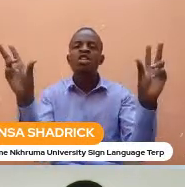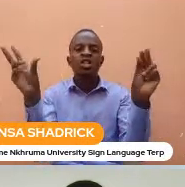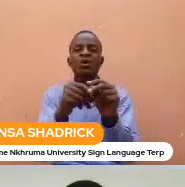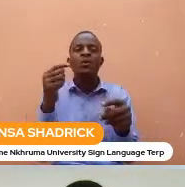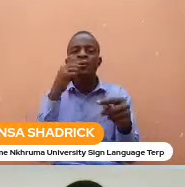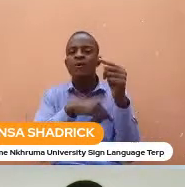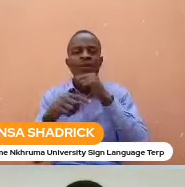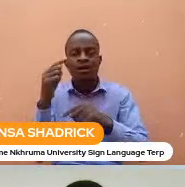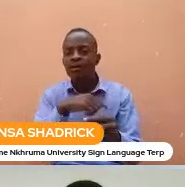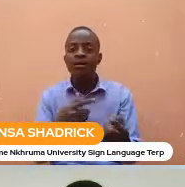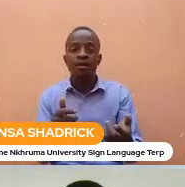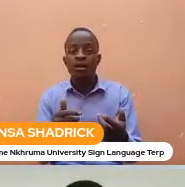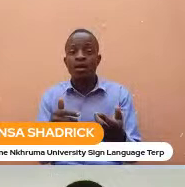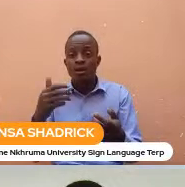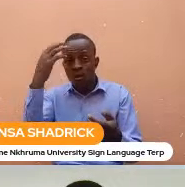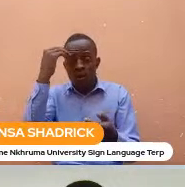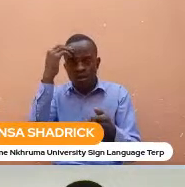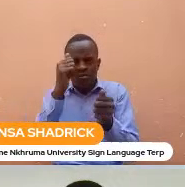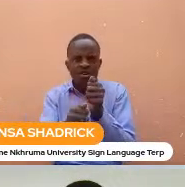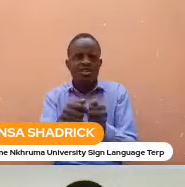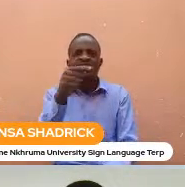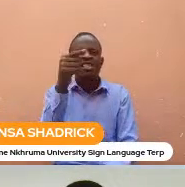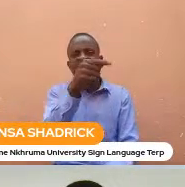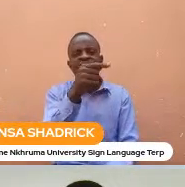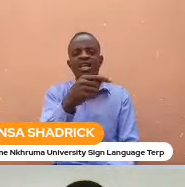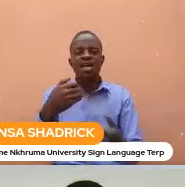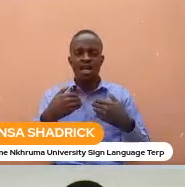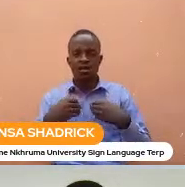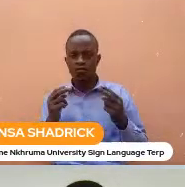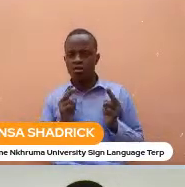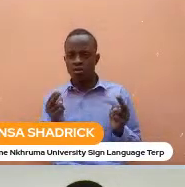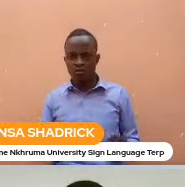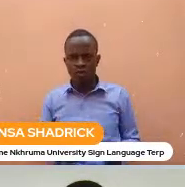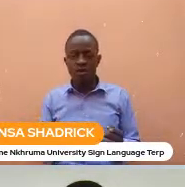because these contraceptives are hormonal. So once you